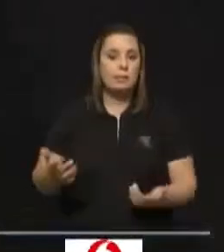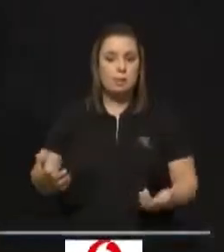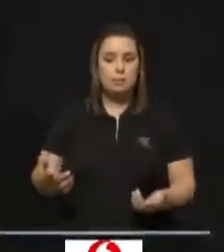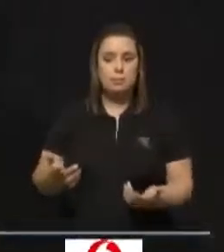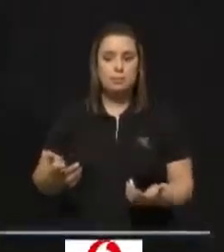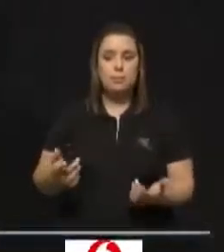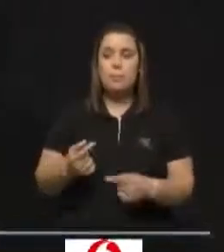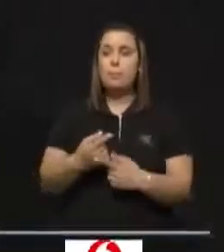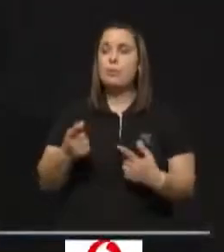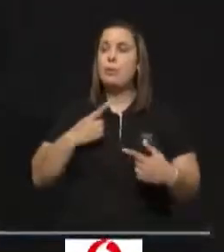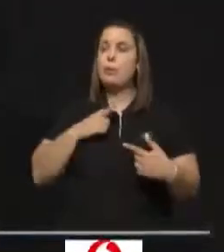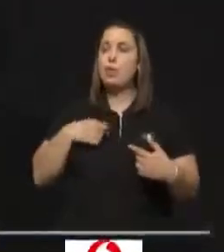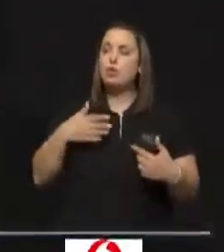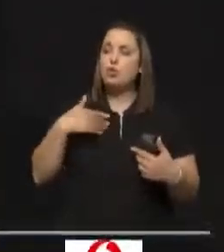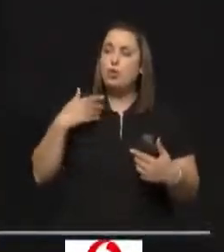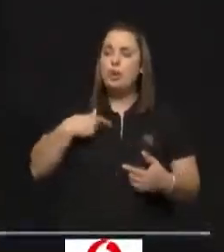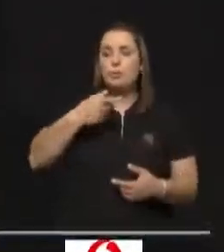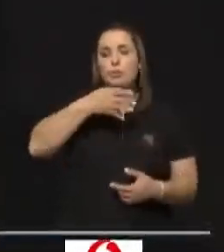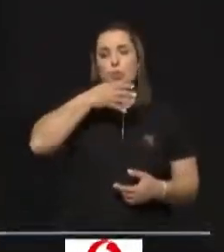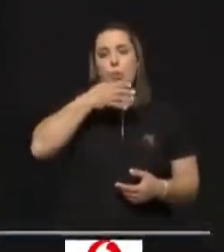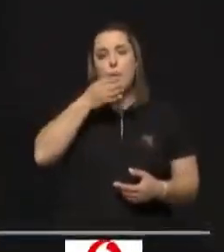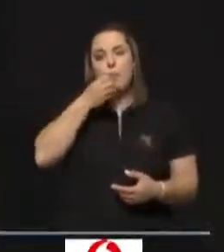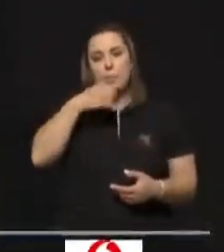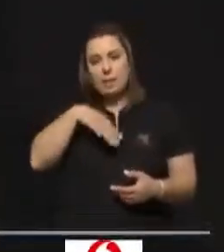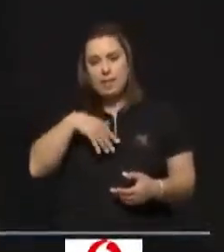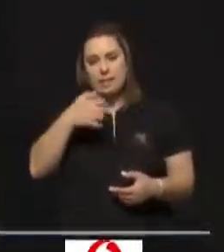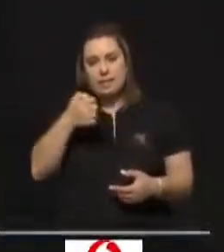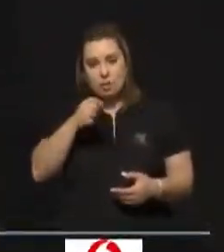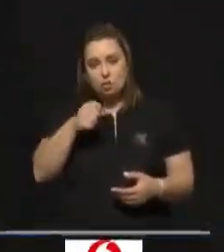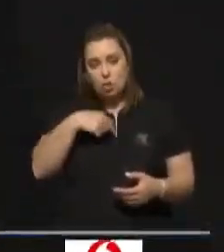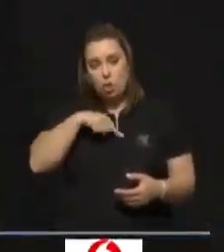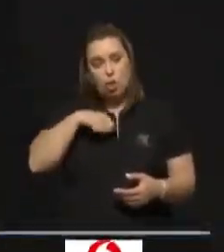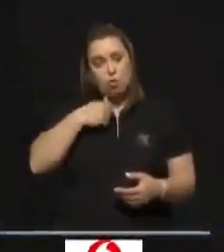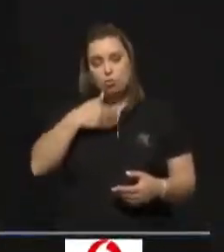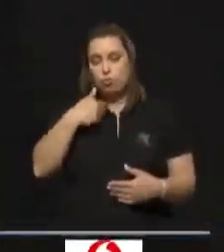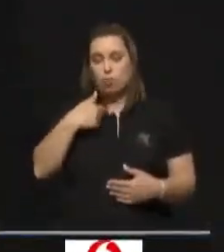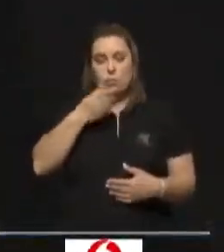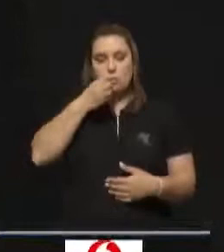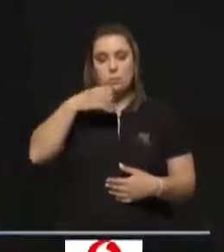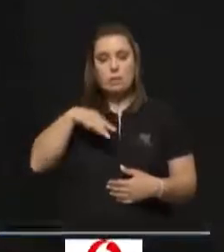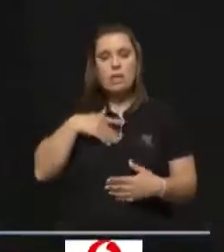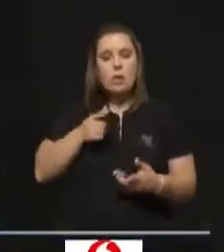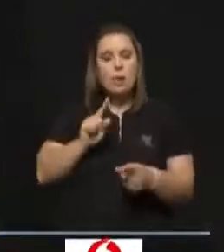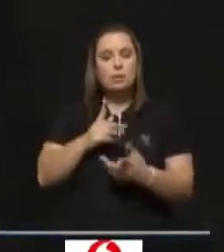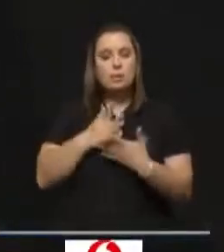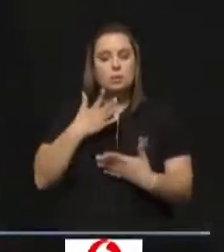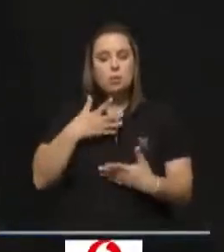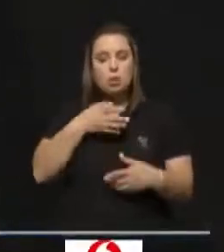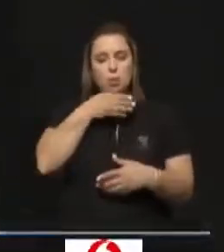this area, because obviously we do not wish to miss the 5G wagon.